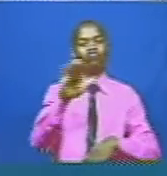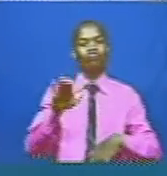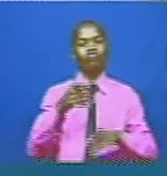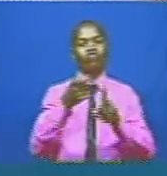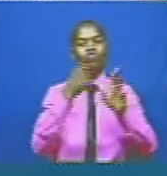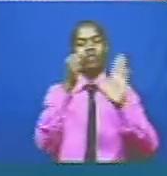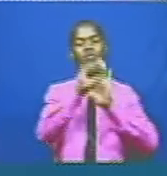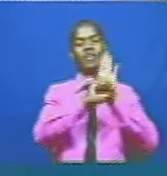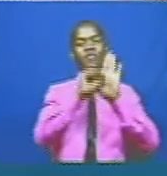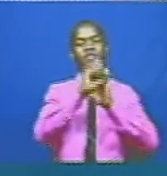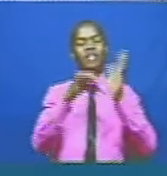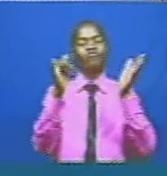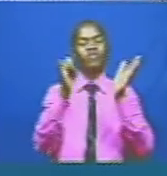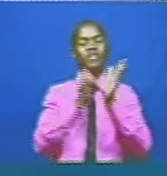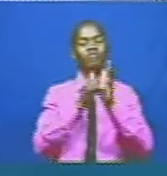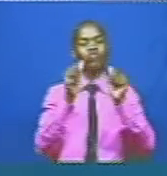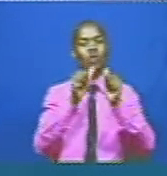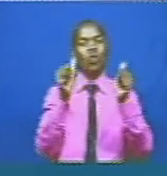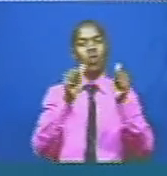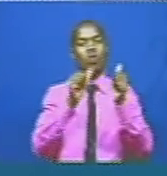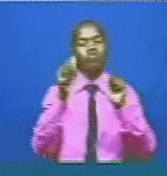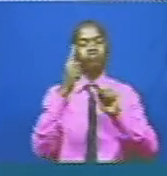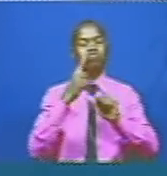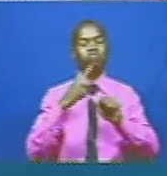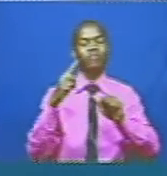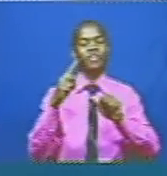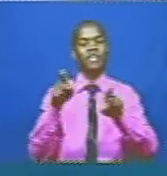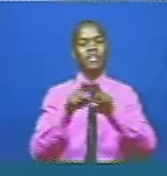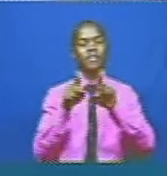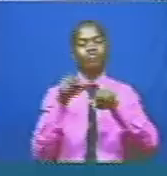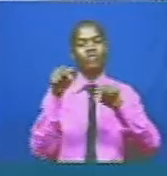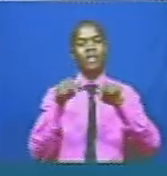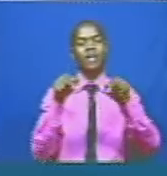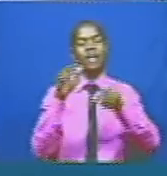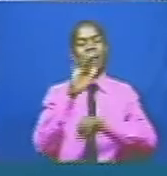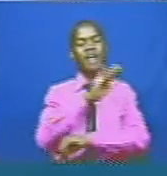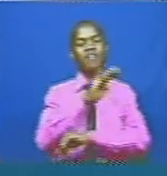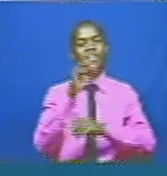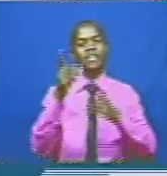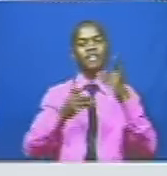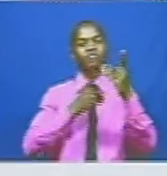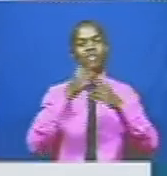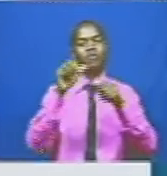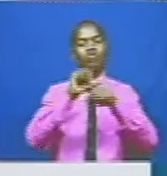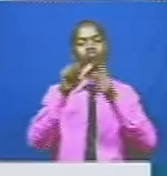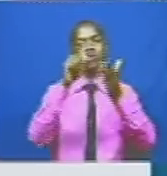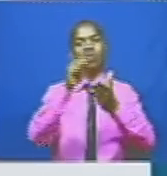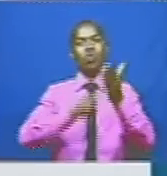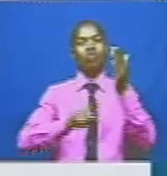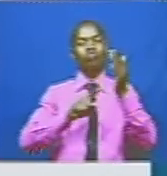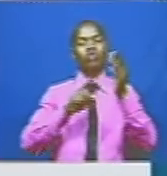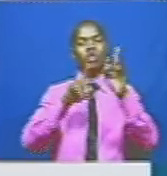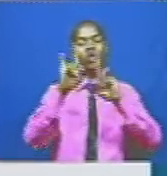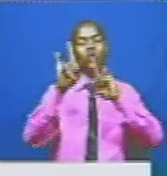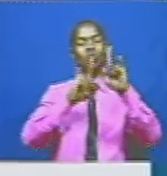Now, that is quite an interesting attraction site for tourists. And this evening, we are discussing tourism in Kenya with a focus